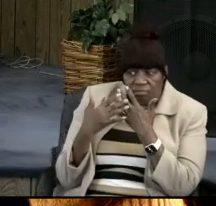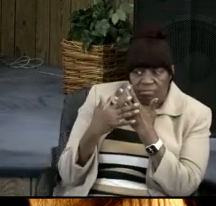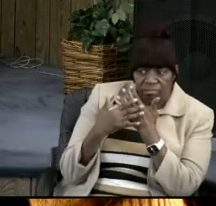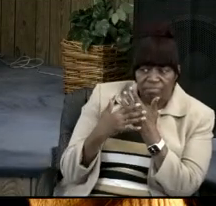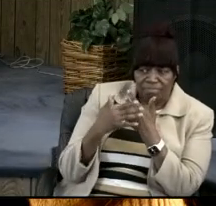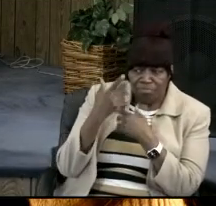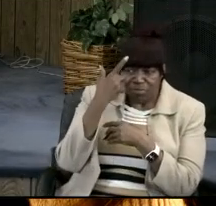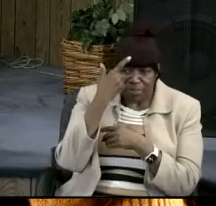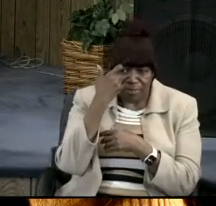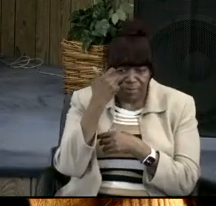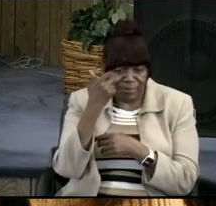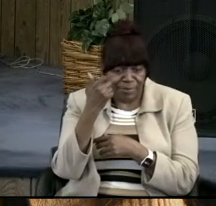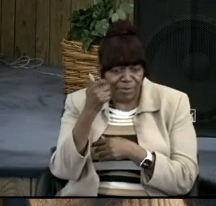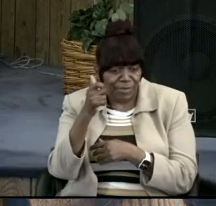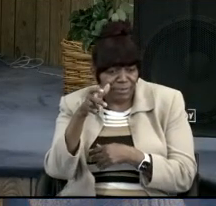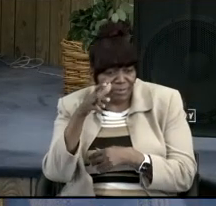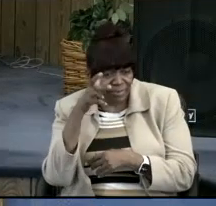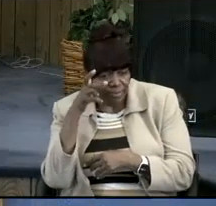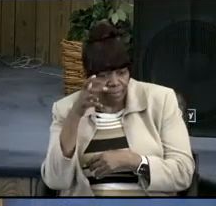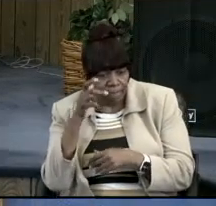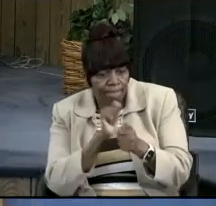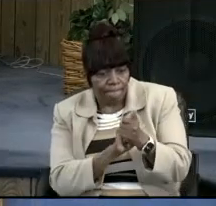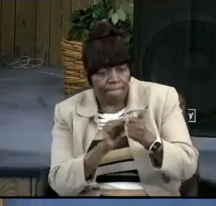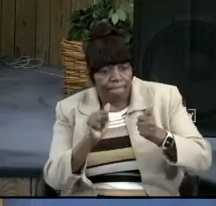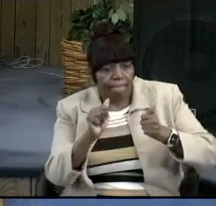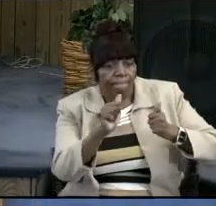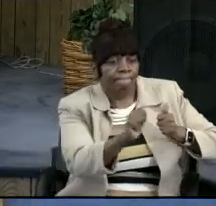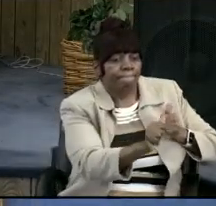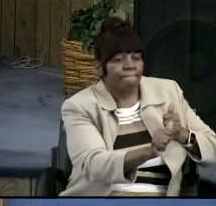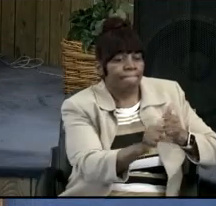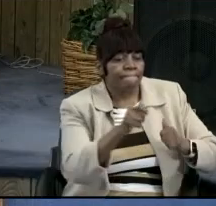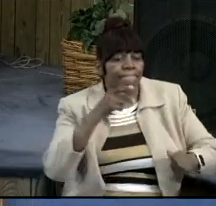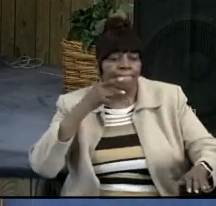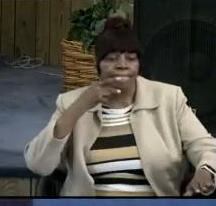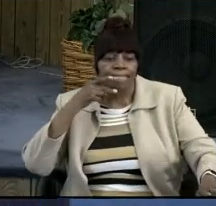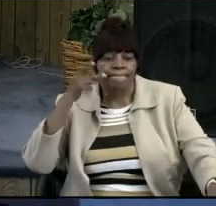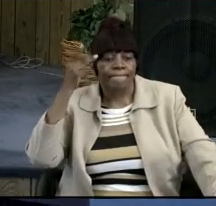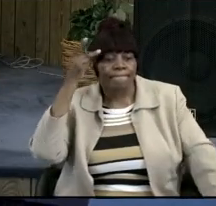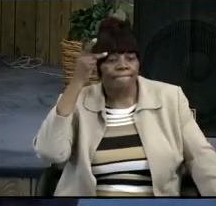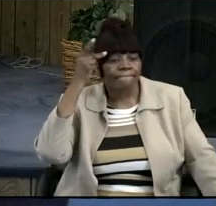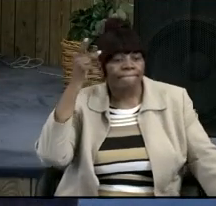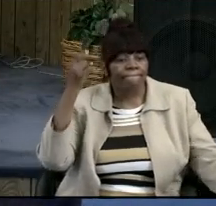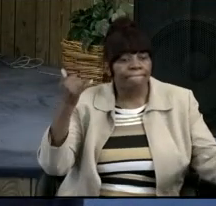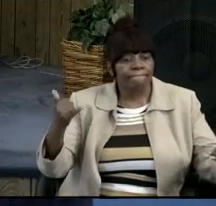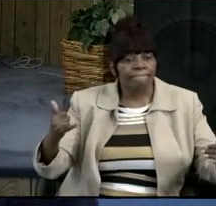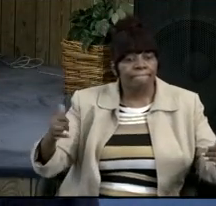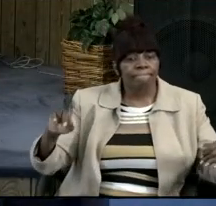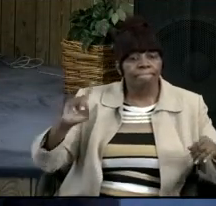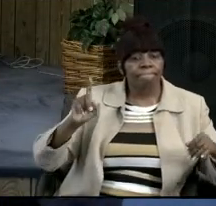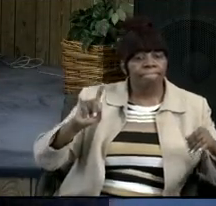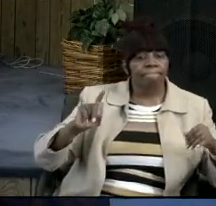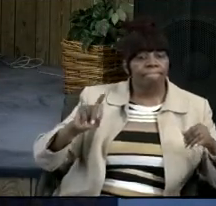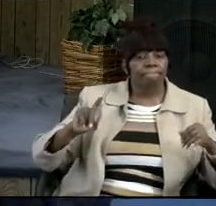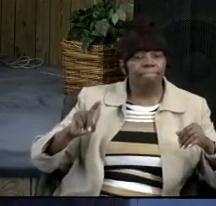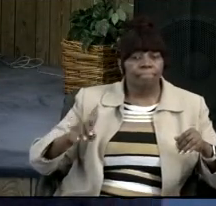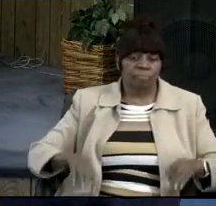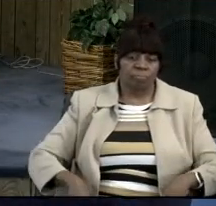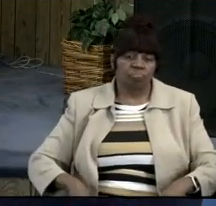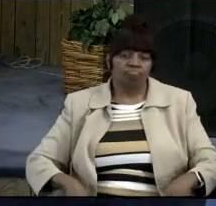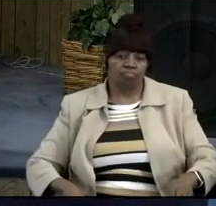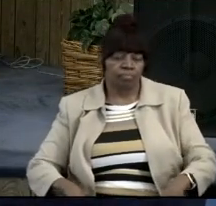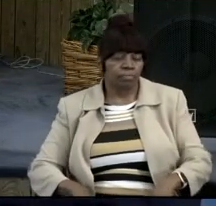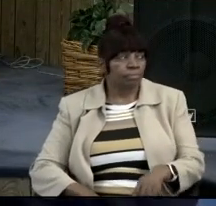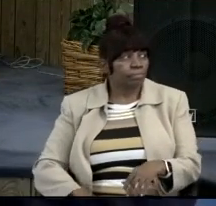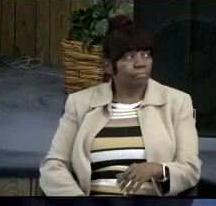Because the devil has figured out how to bypass you. And so now I'm like, well, usually I would get elbow, I'd